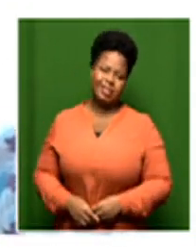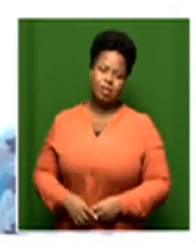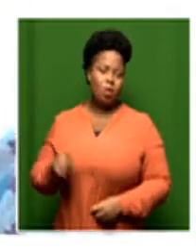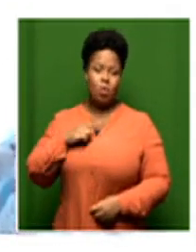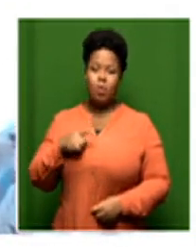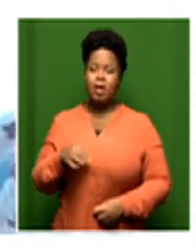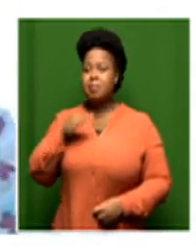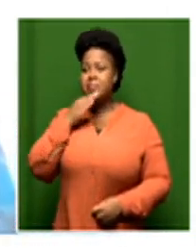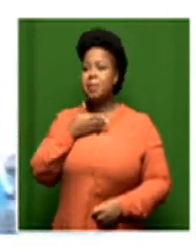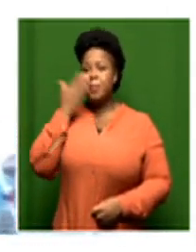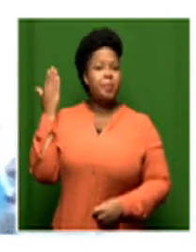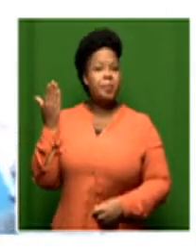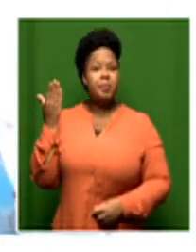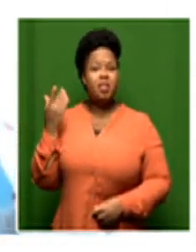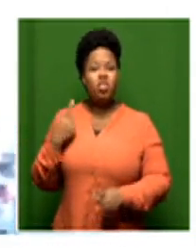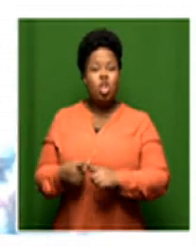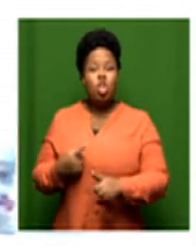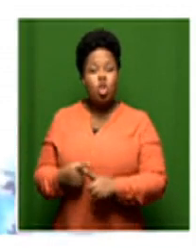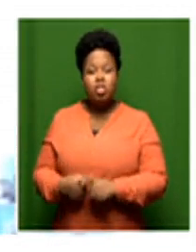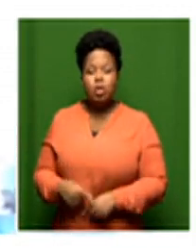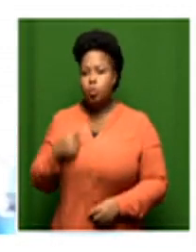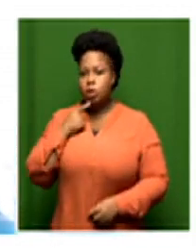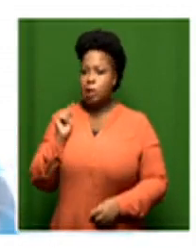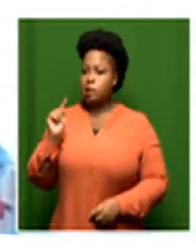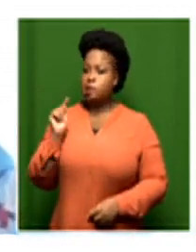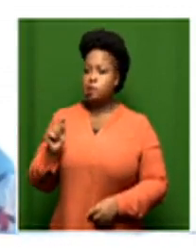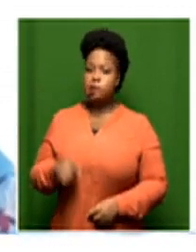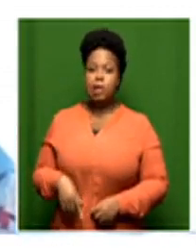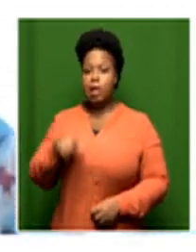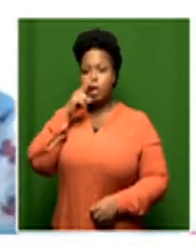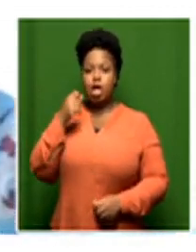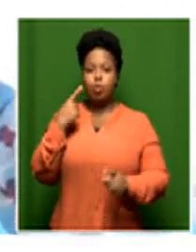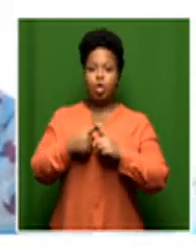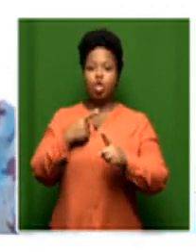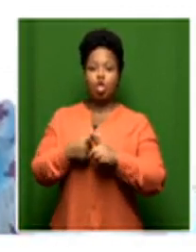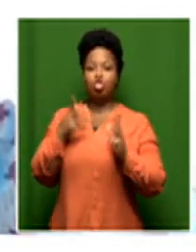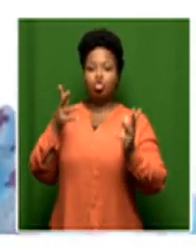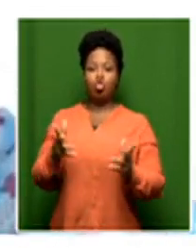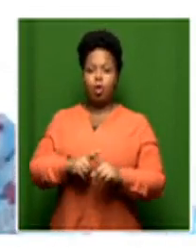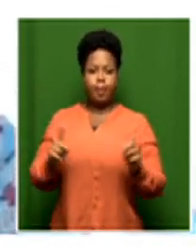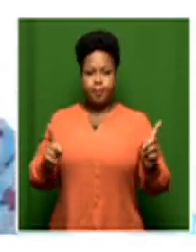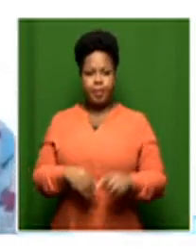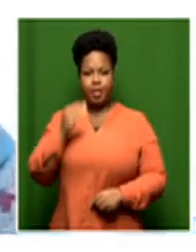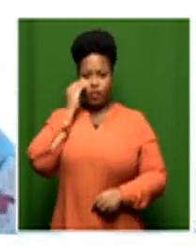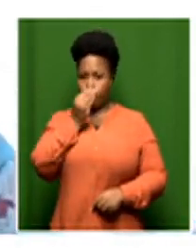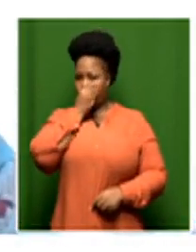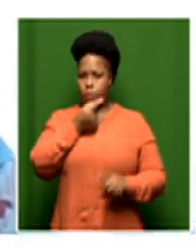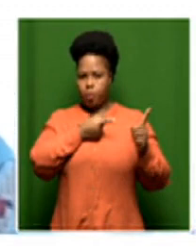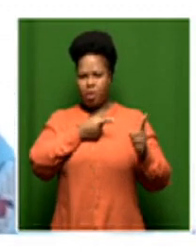do not have a meaning in Xhosa and say this is a Xhosa name but